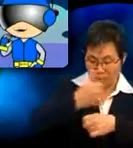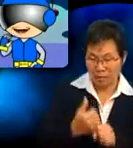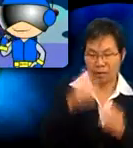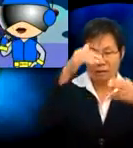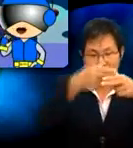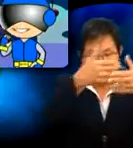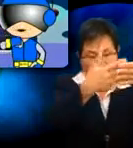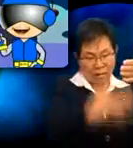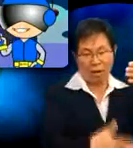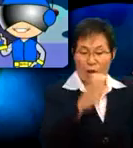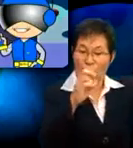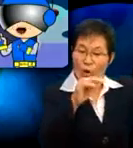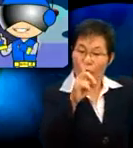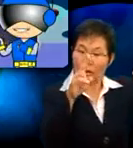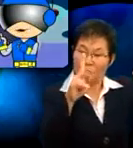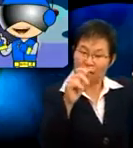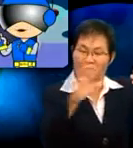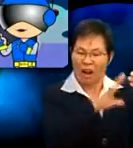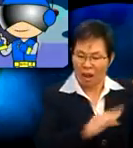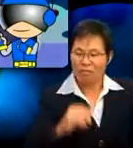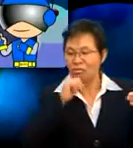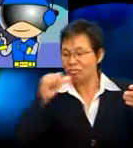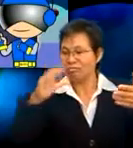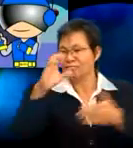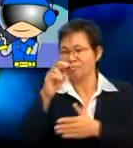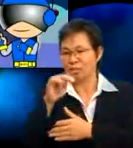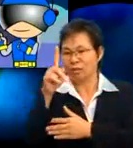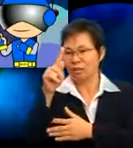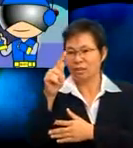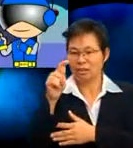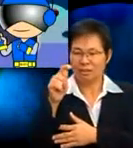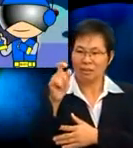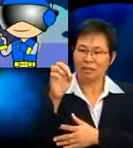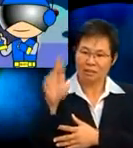Let's make a list of conductor and non-conductors.